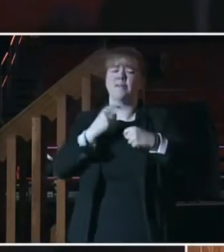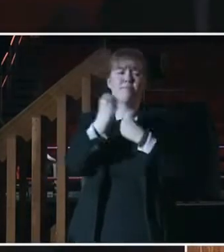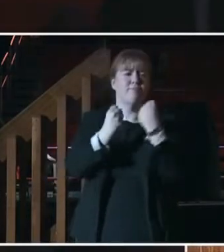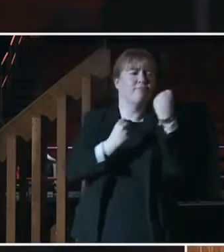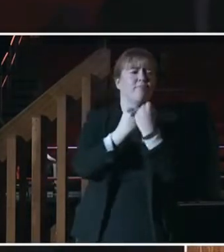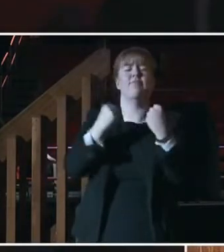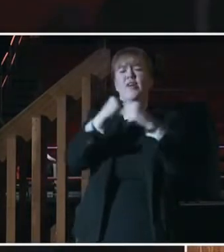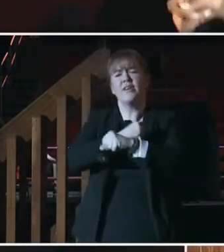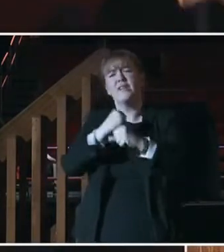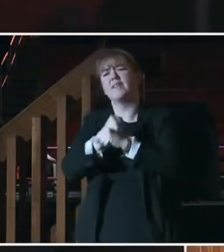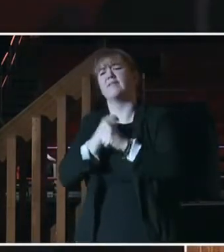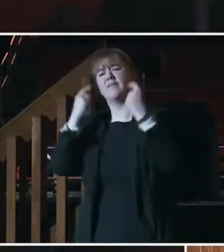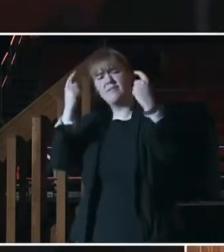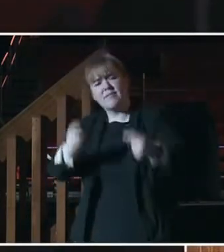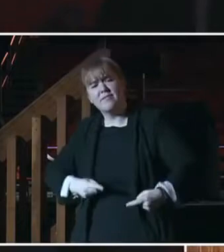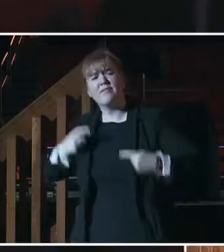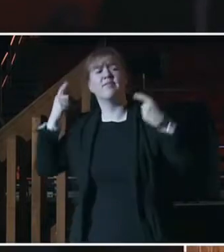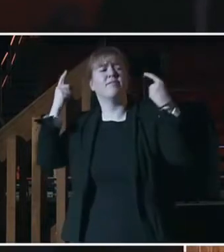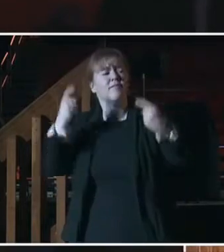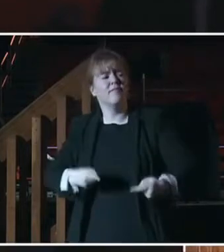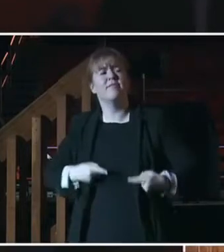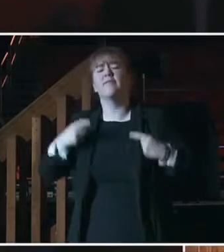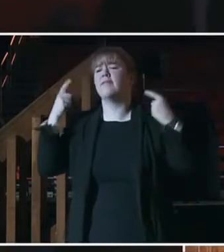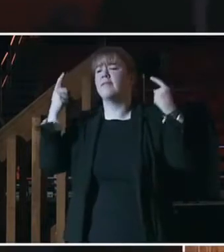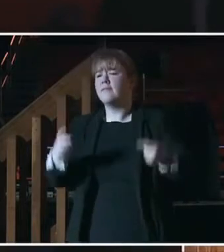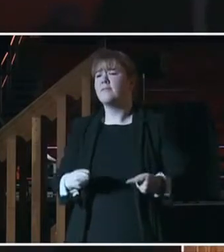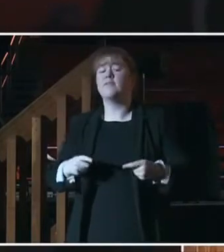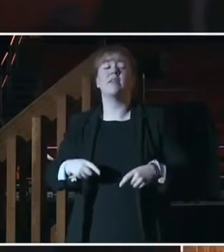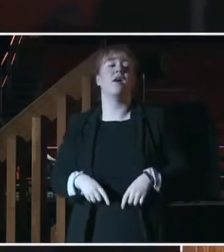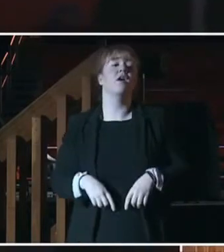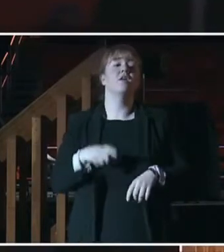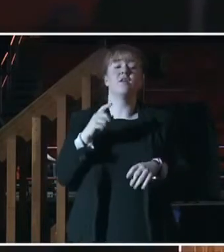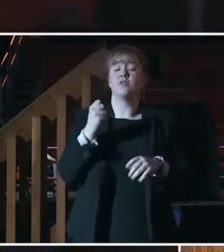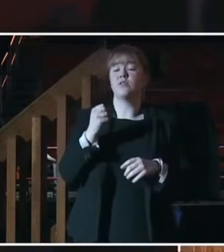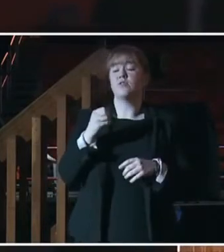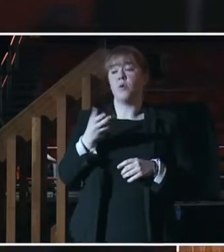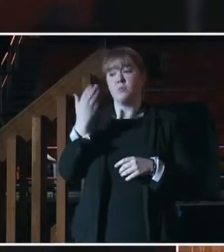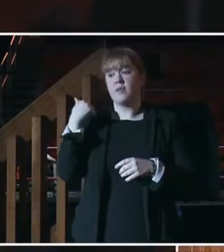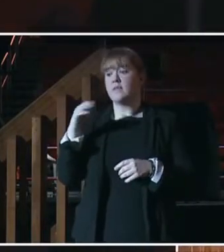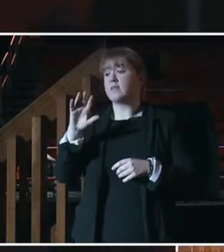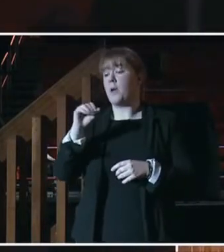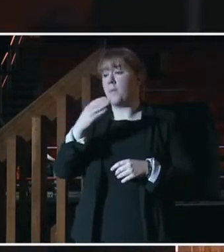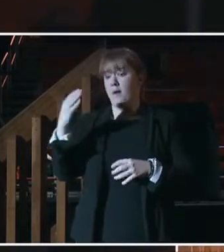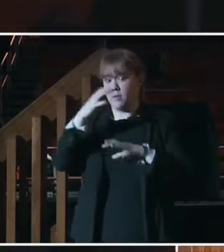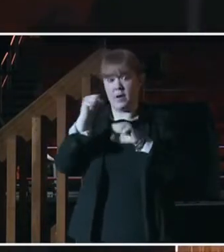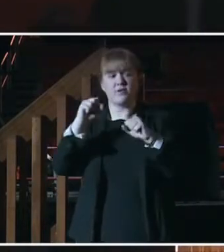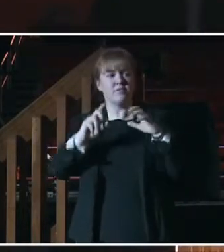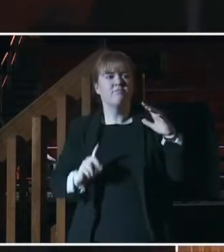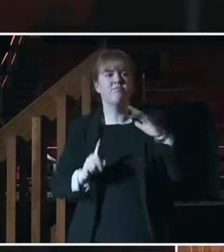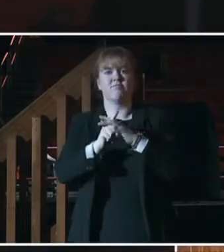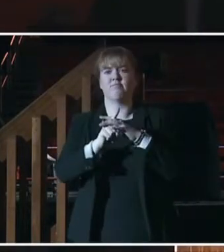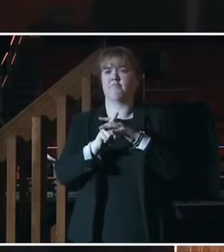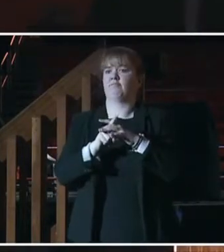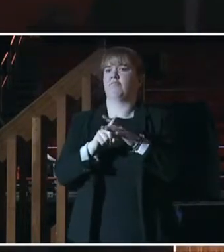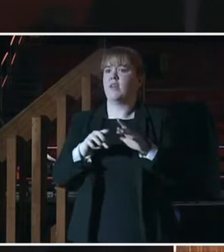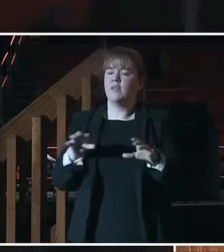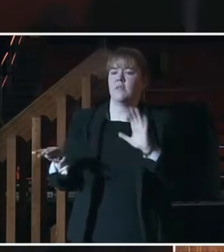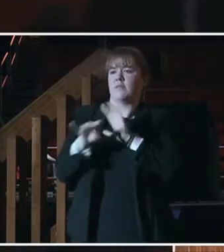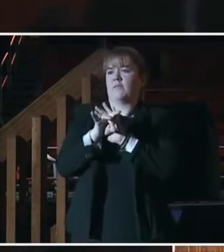for, that which blazed the trail for there to even be a Barack Obama. And with the State of the